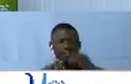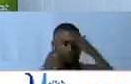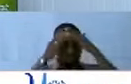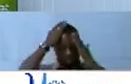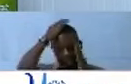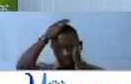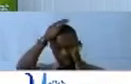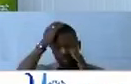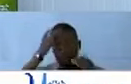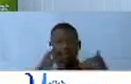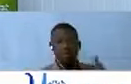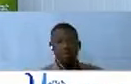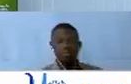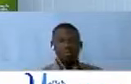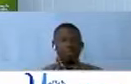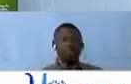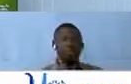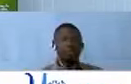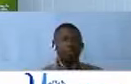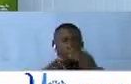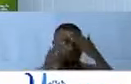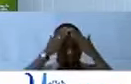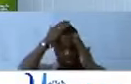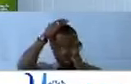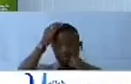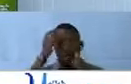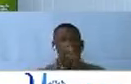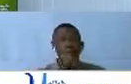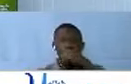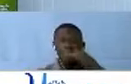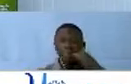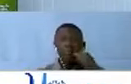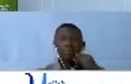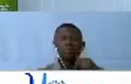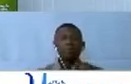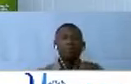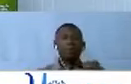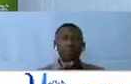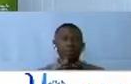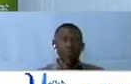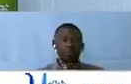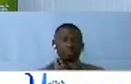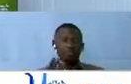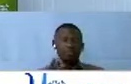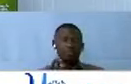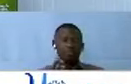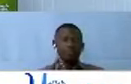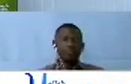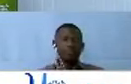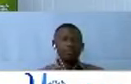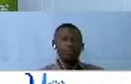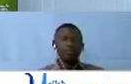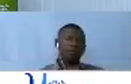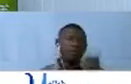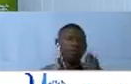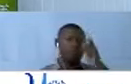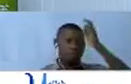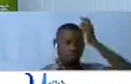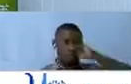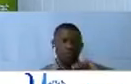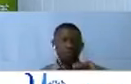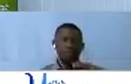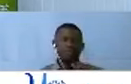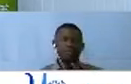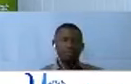military. Soldier rule. The military intelligence. And in soldier rule, the kullo kibar do kubunda. The police. And in